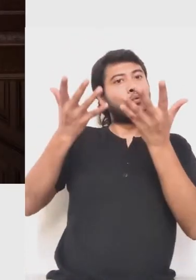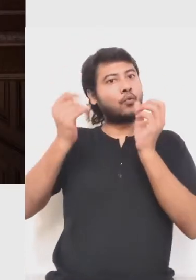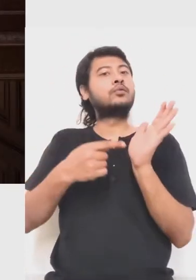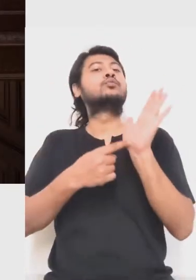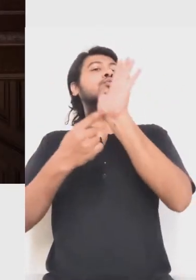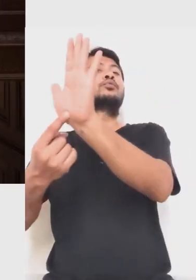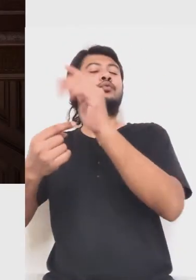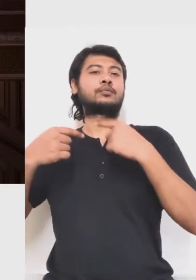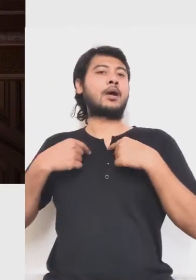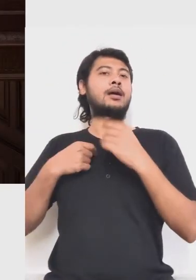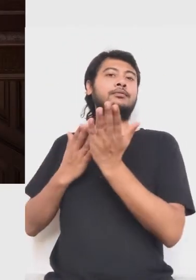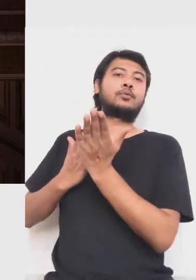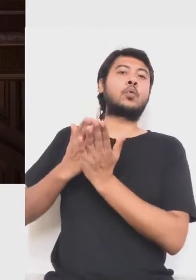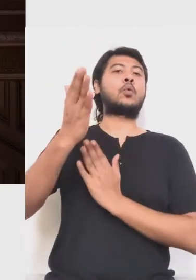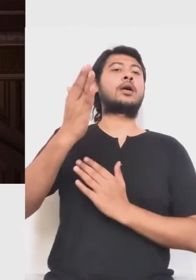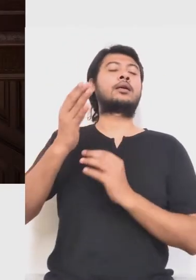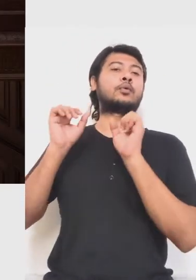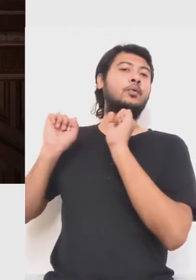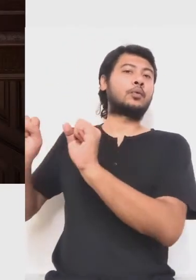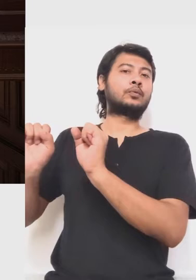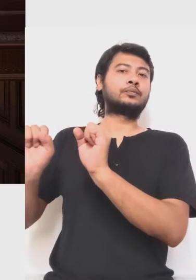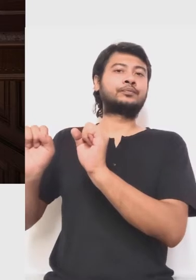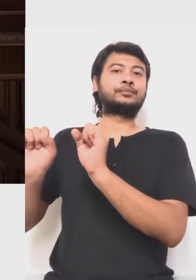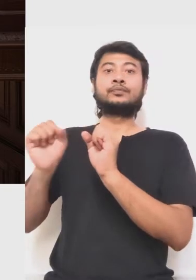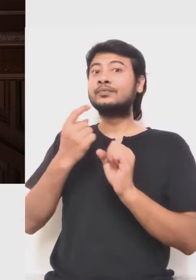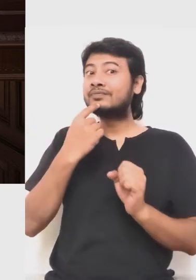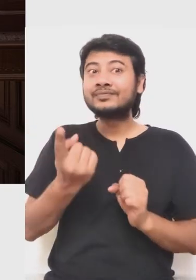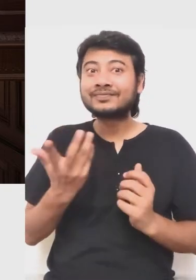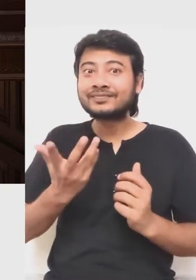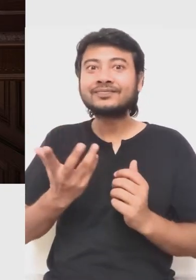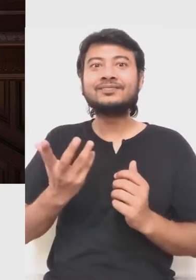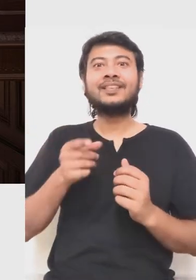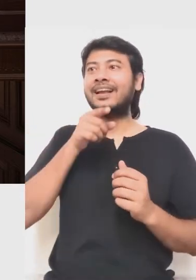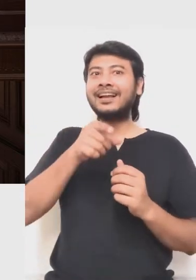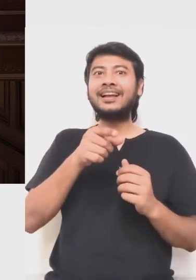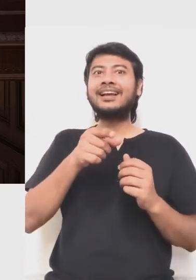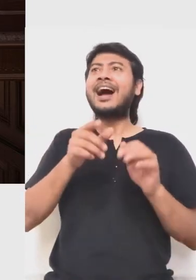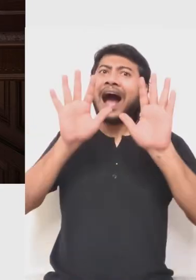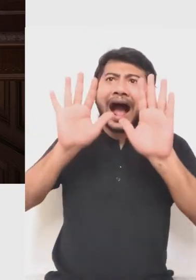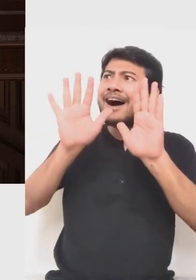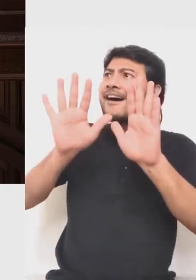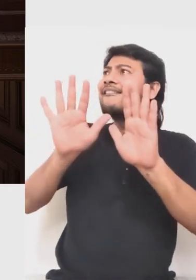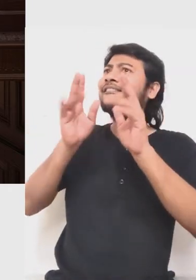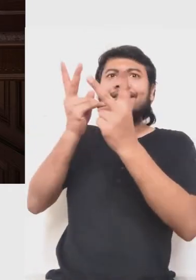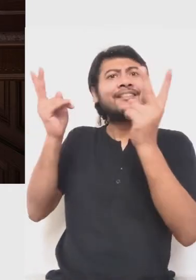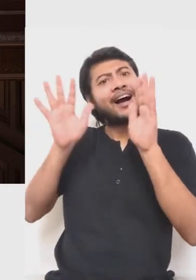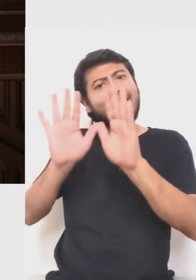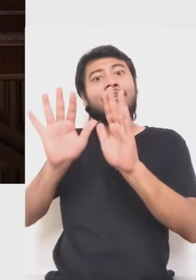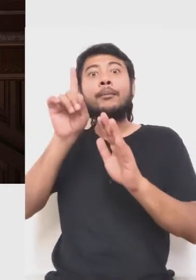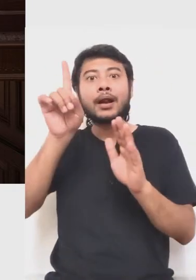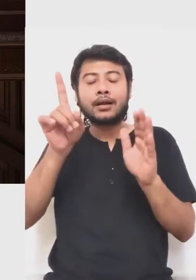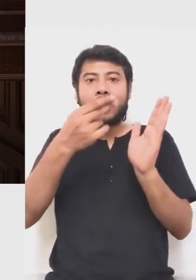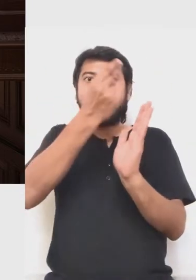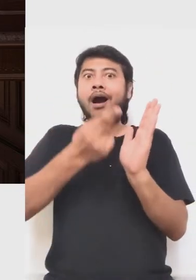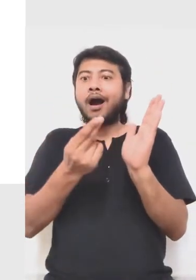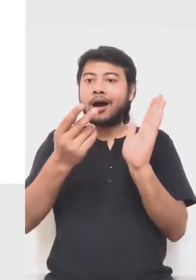This meditative work and the relationship between absence and presence was influenced partly by Tang's interest in the I Ching, or